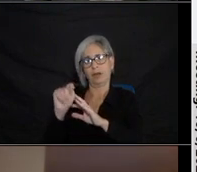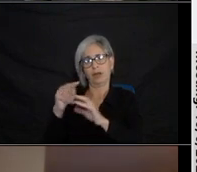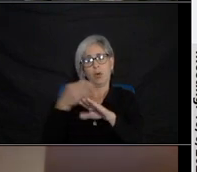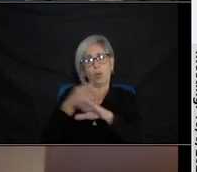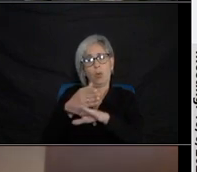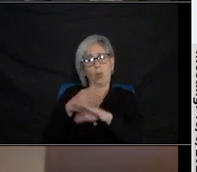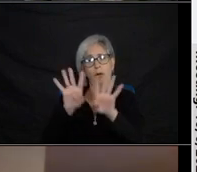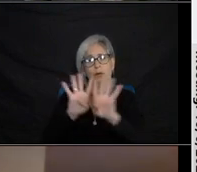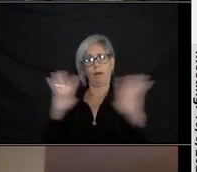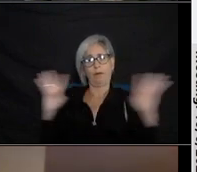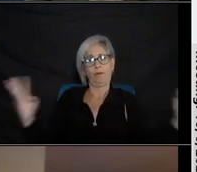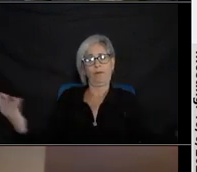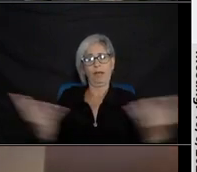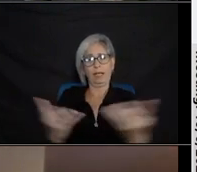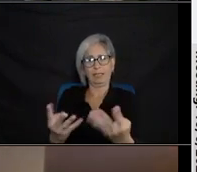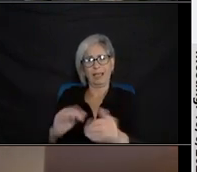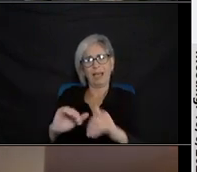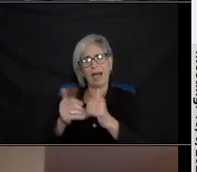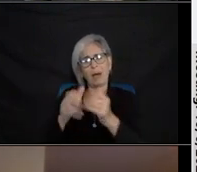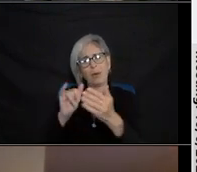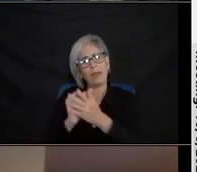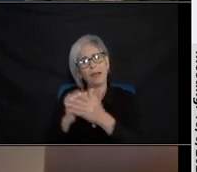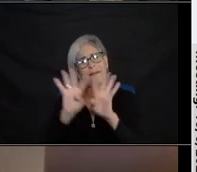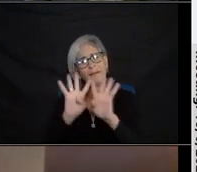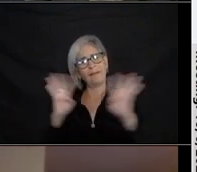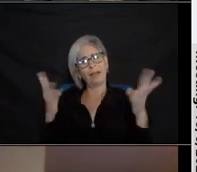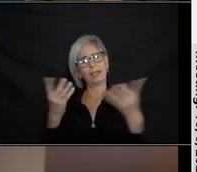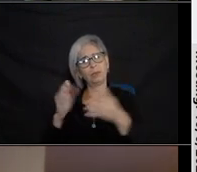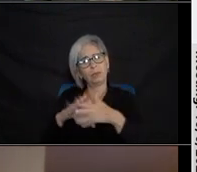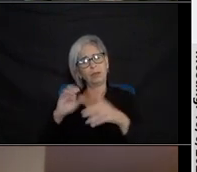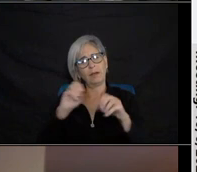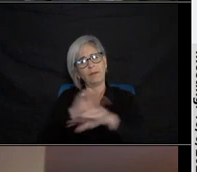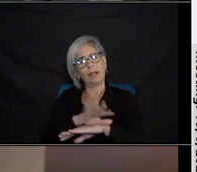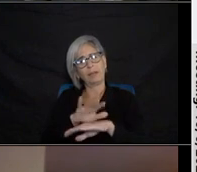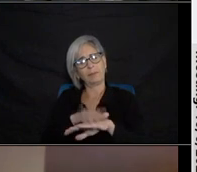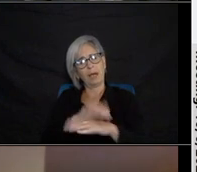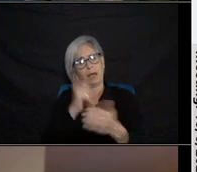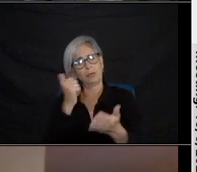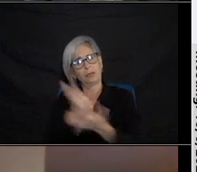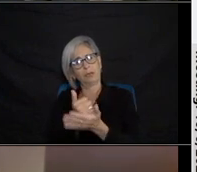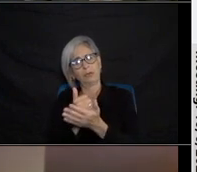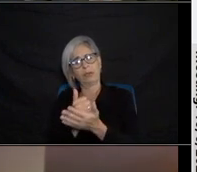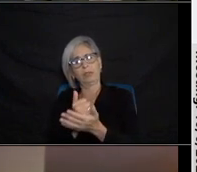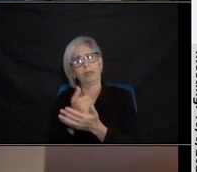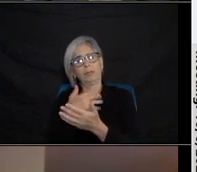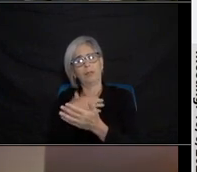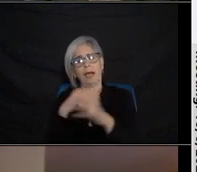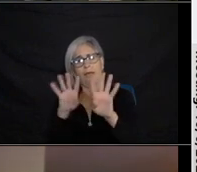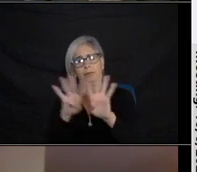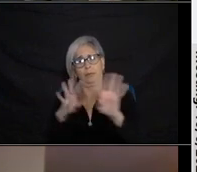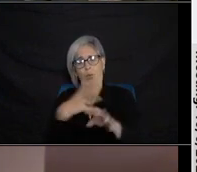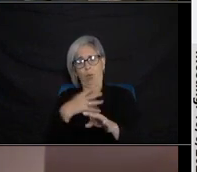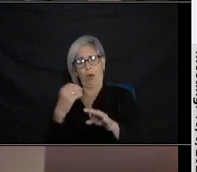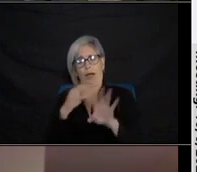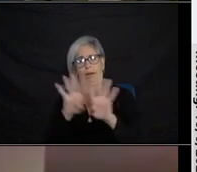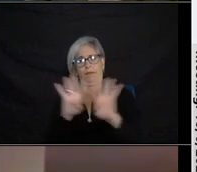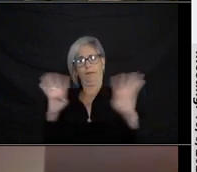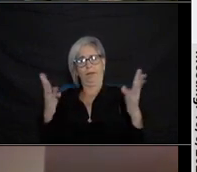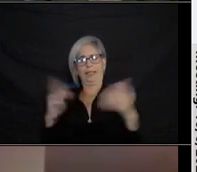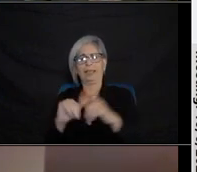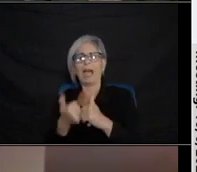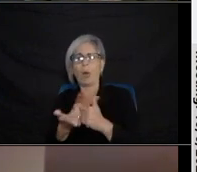it. I would like to understand how that fence affects my approved and recently installed white PVC fencing. So,